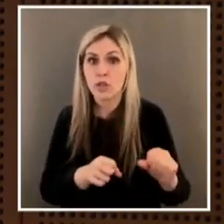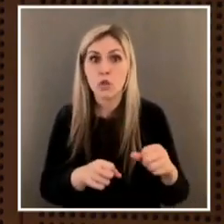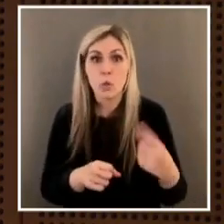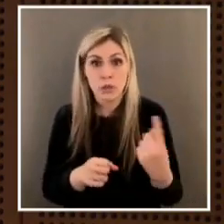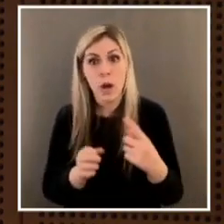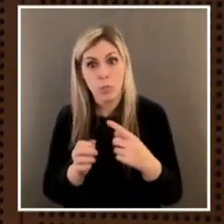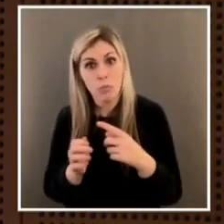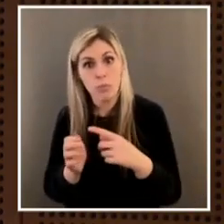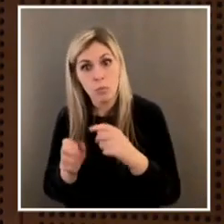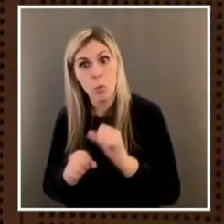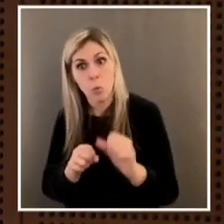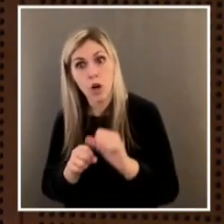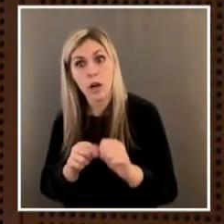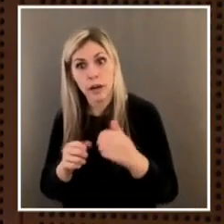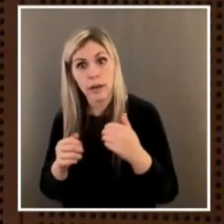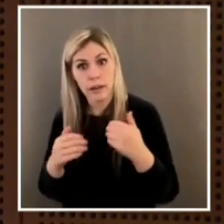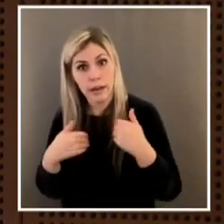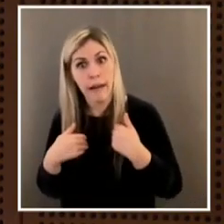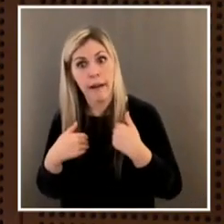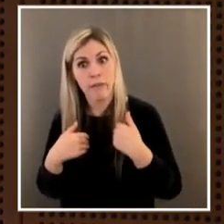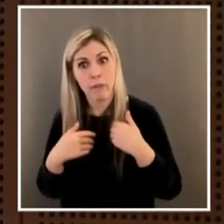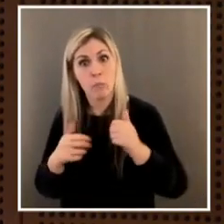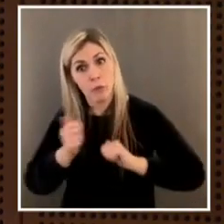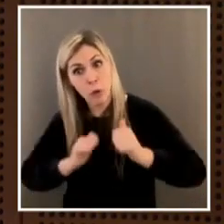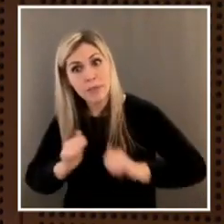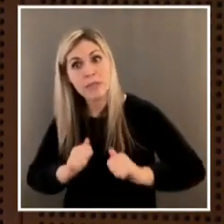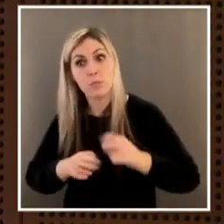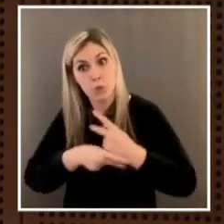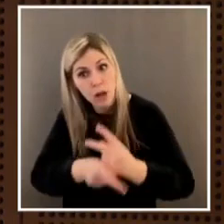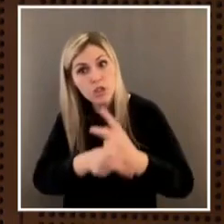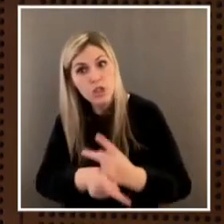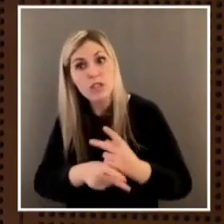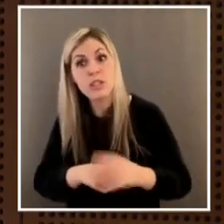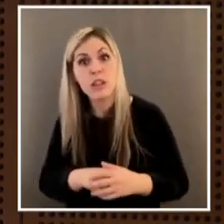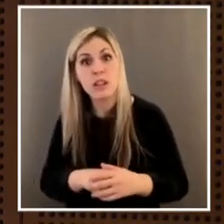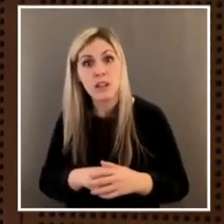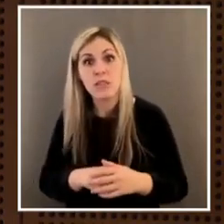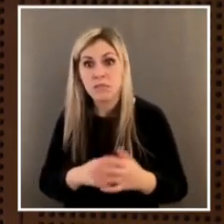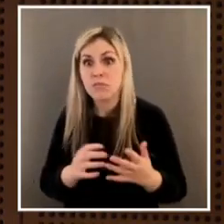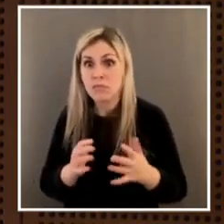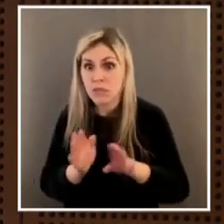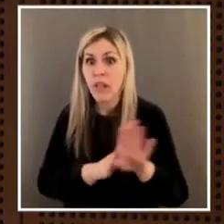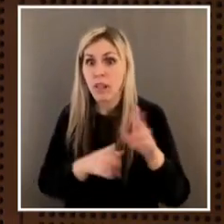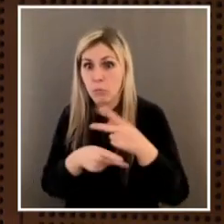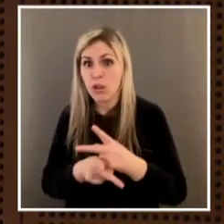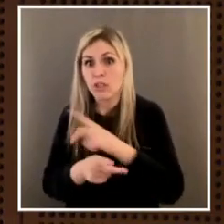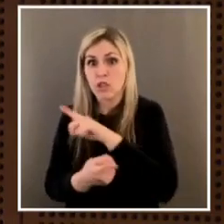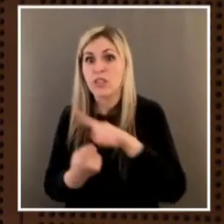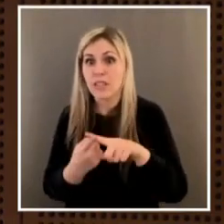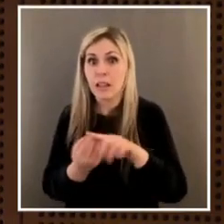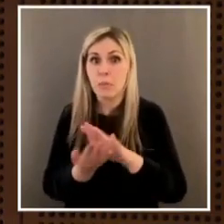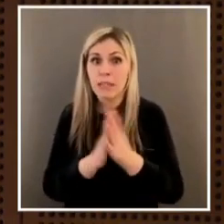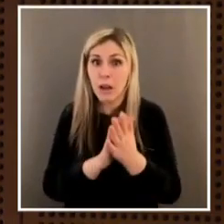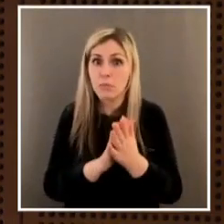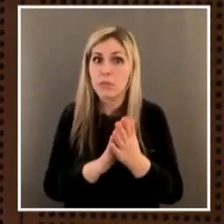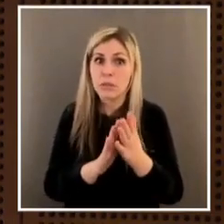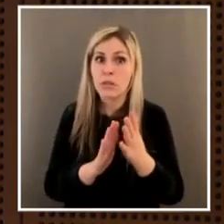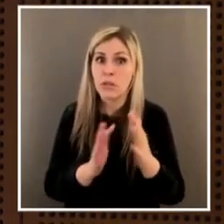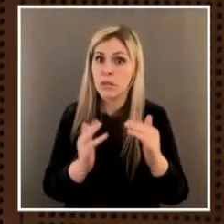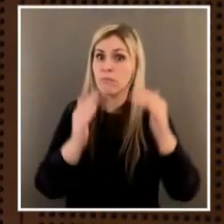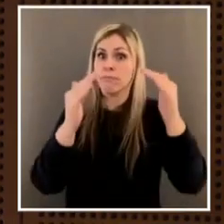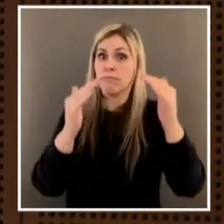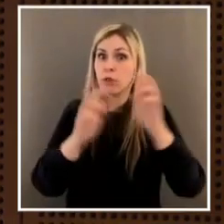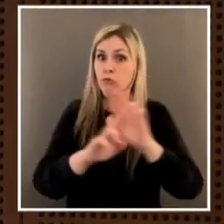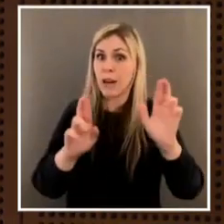workshop performances, productions, developmental productions, until it reaches a place of being ready for a